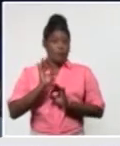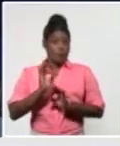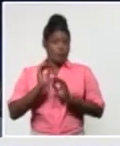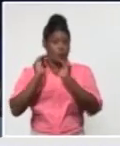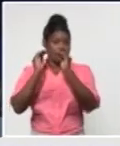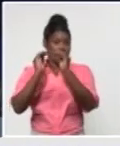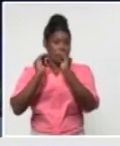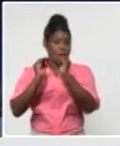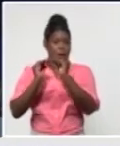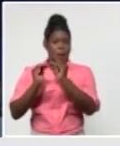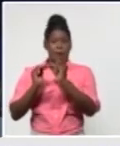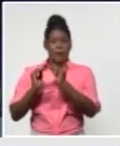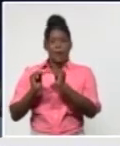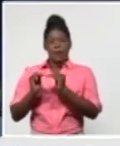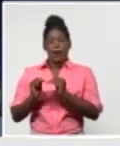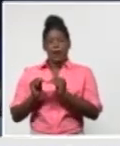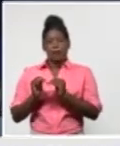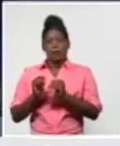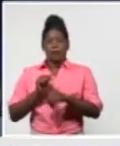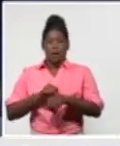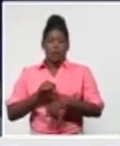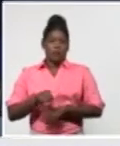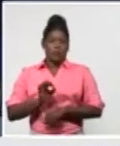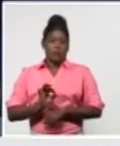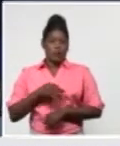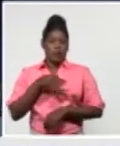And with this rate,